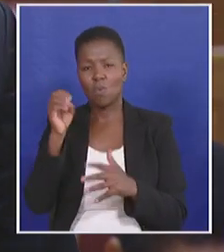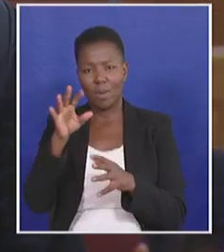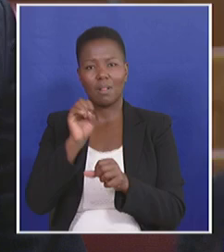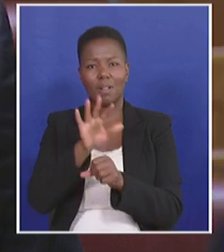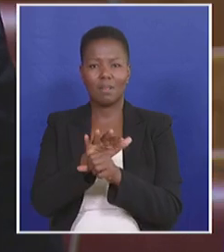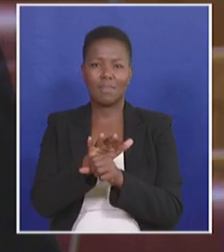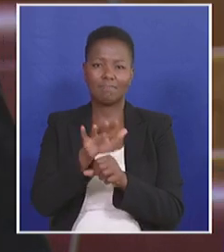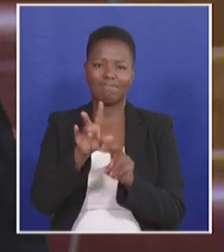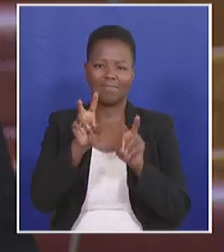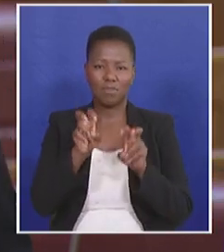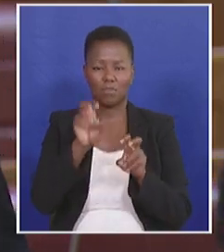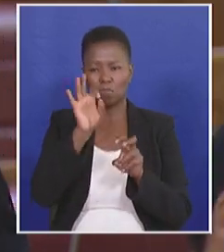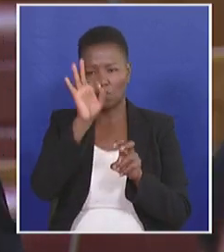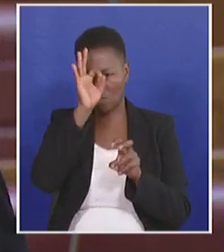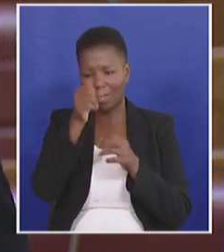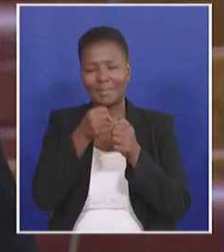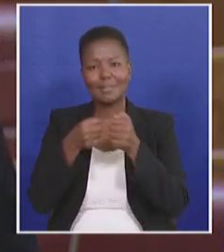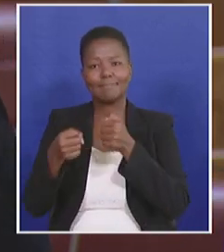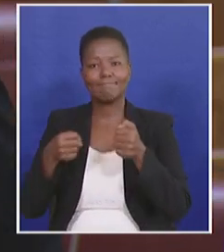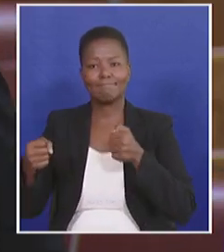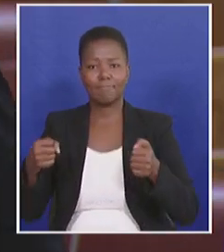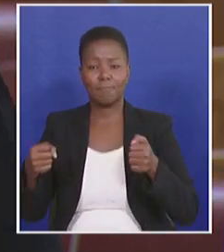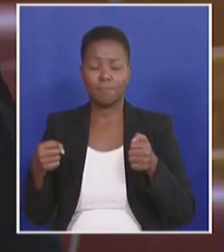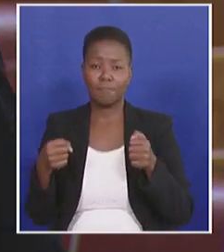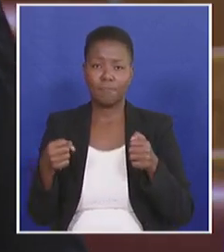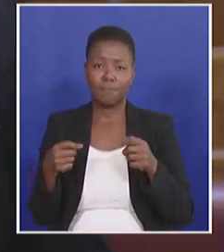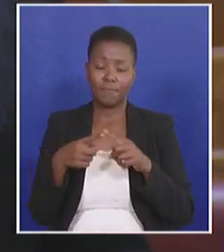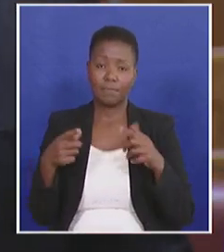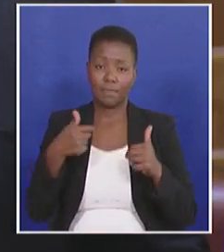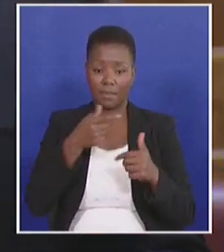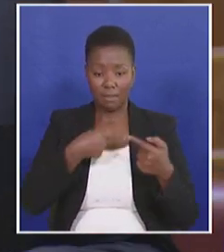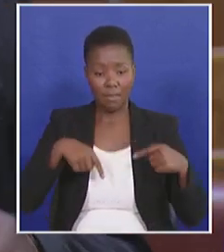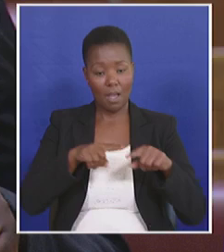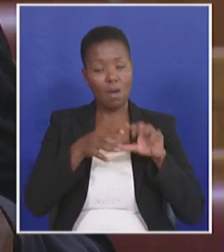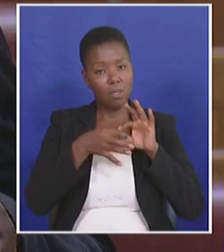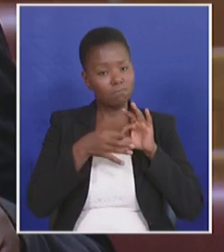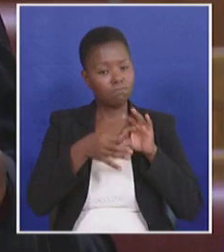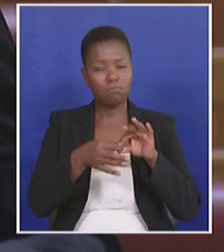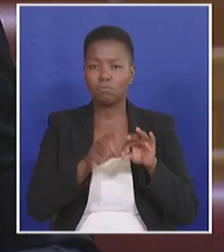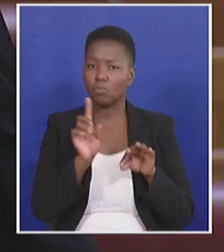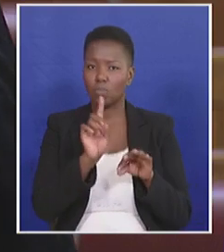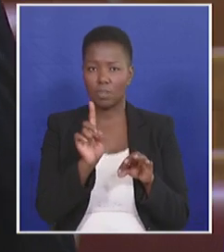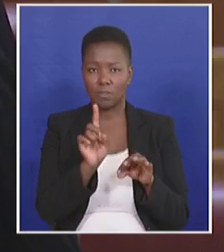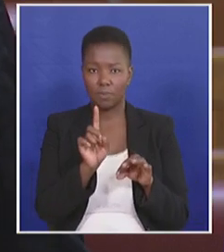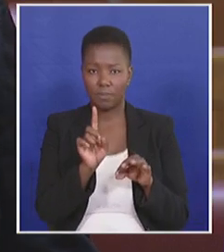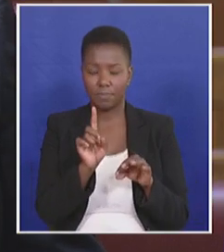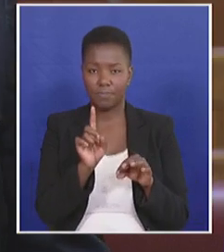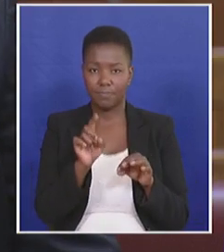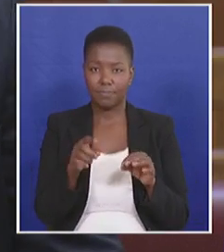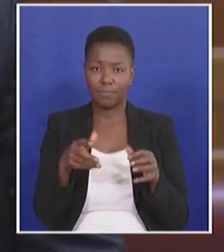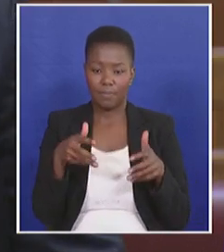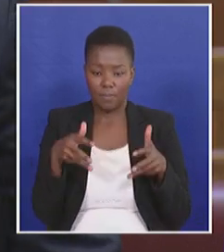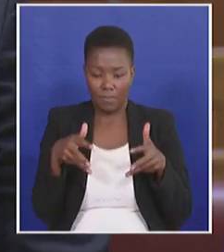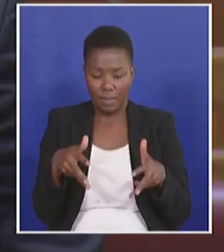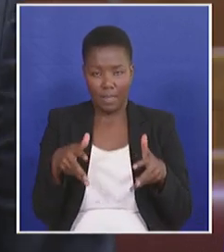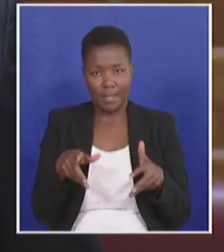of policing. So our commitment is that the starting point for us is